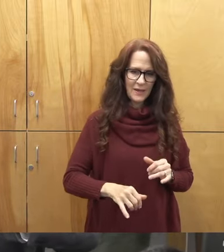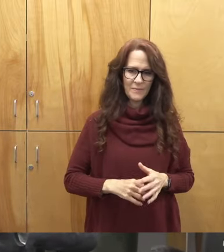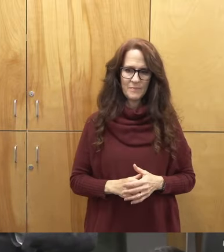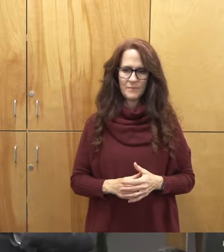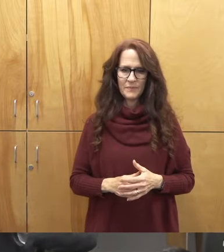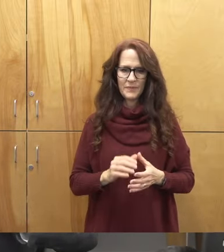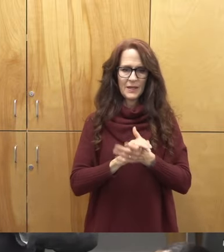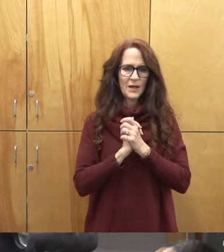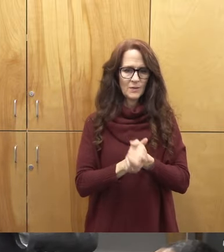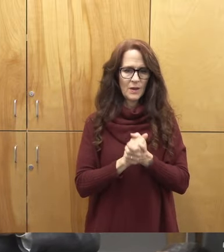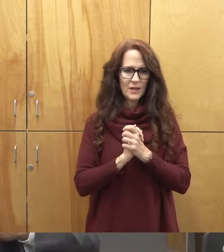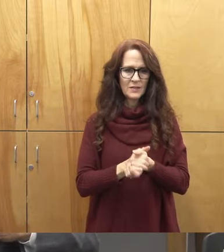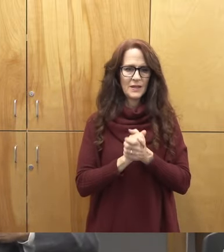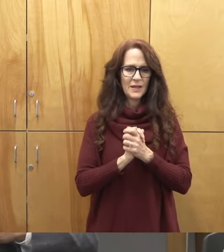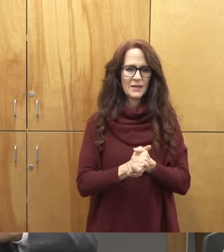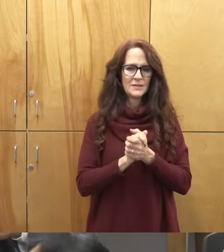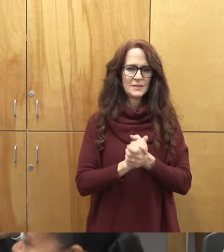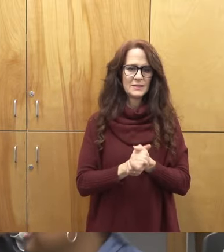again, congratulations.